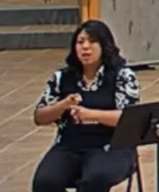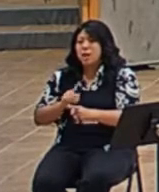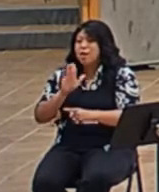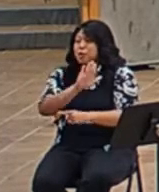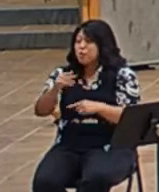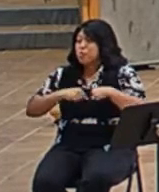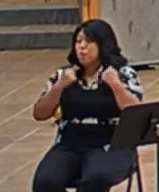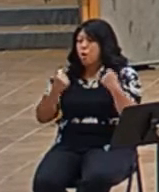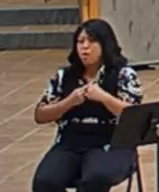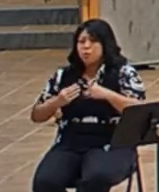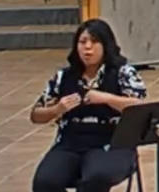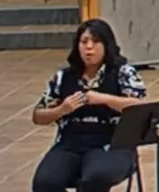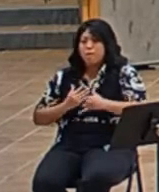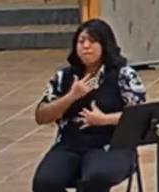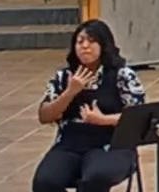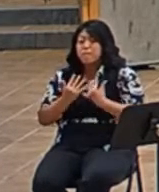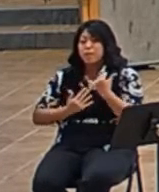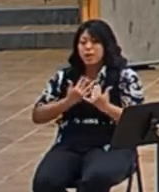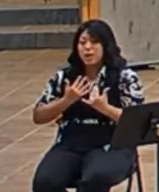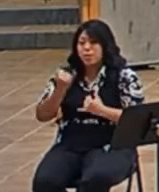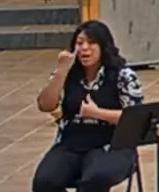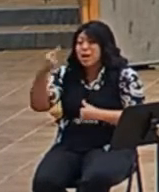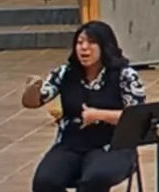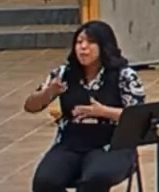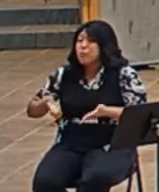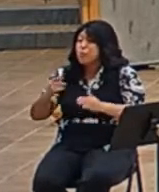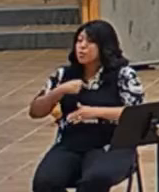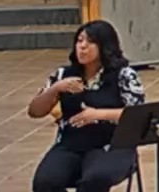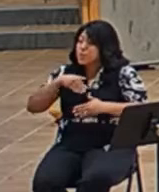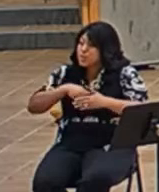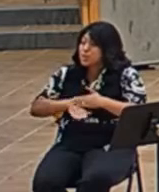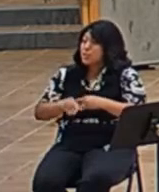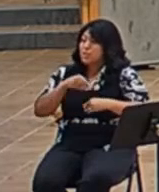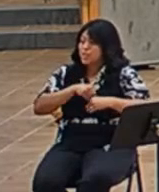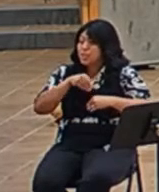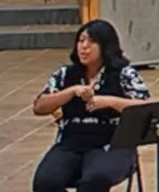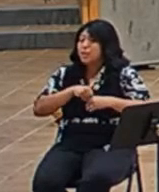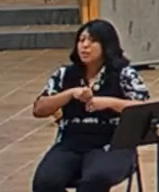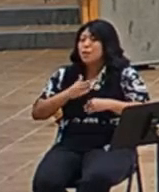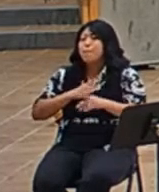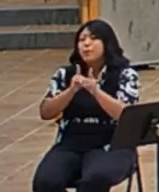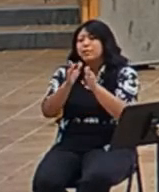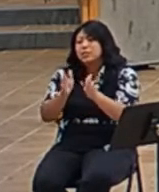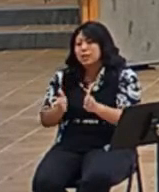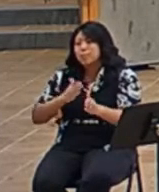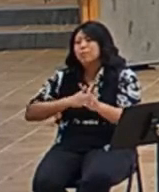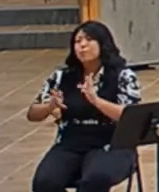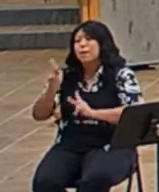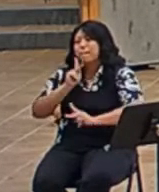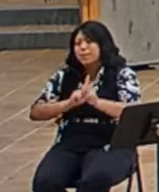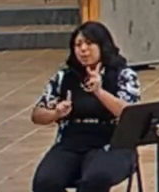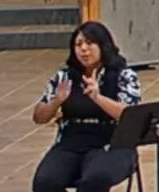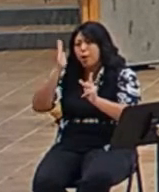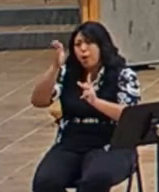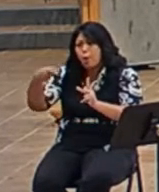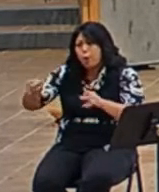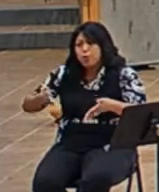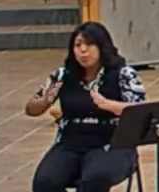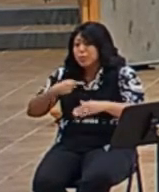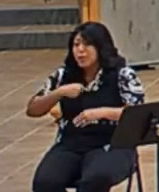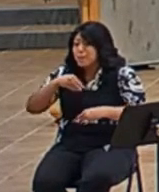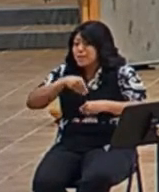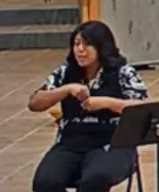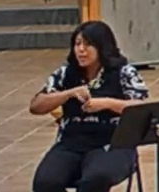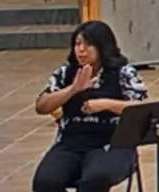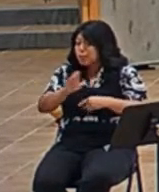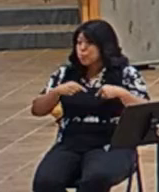on fire if you will let me in. My disciples, my people, will you let me in your